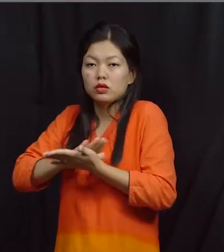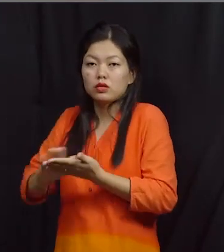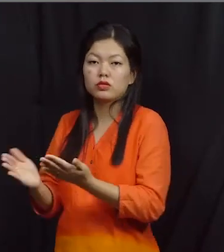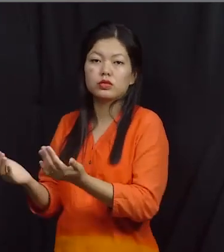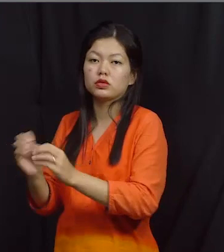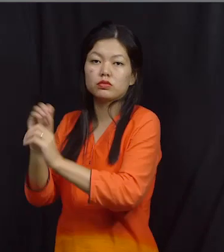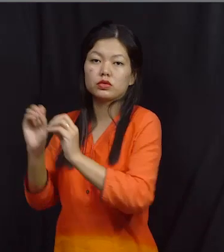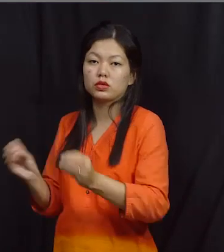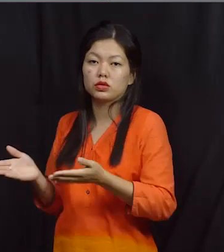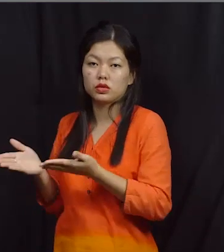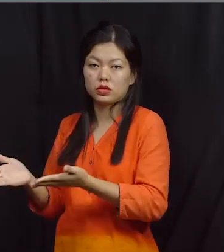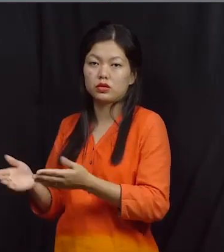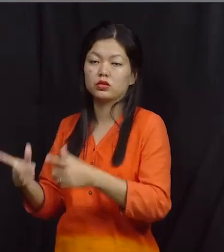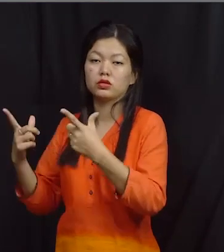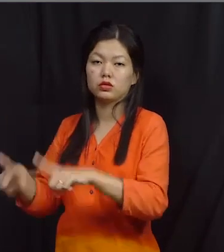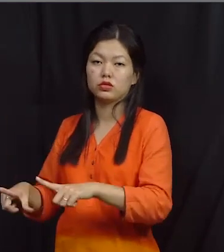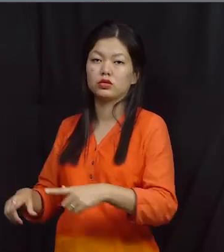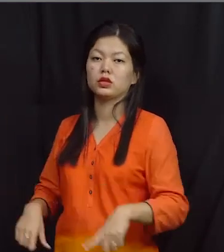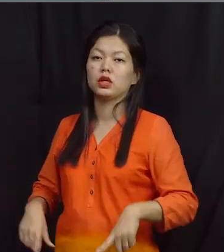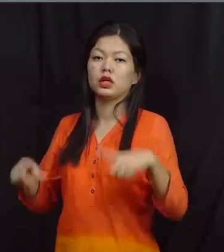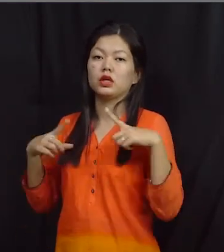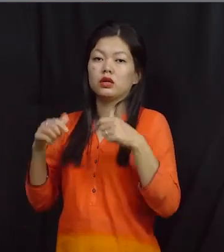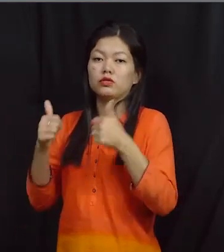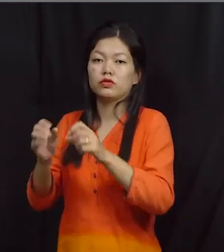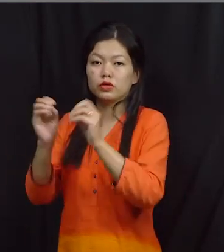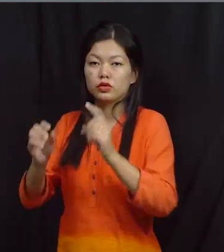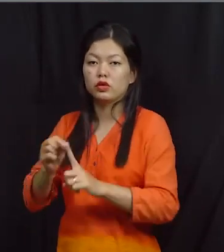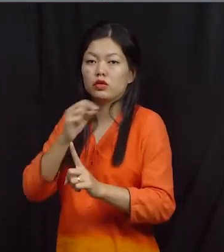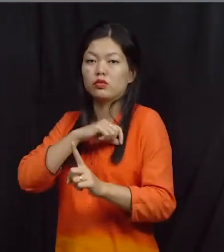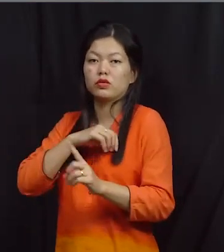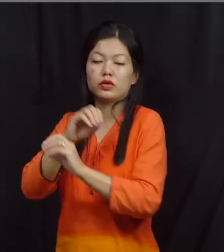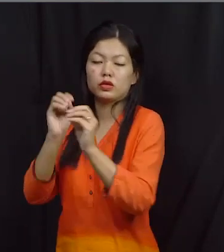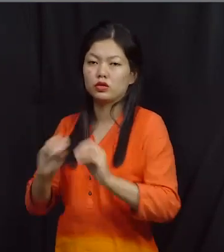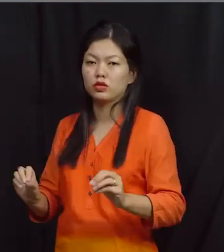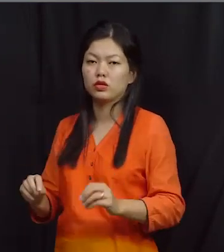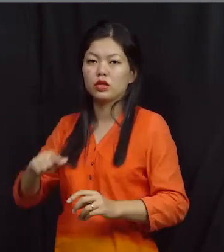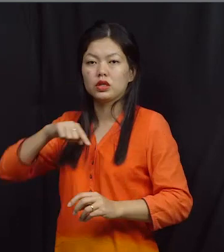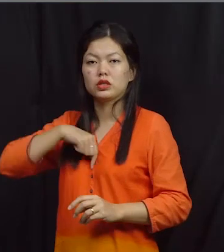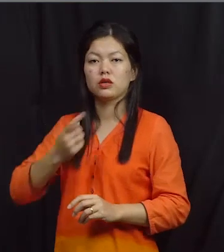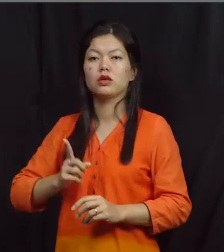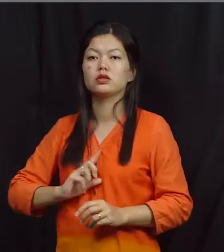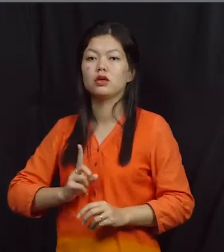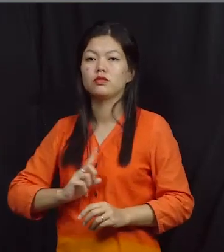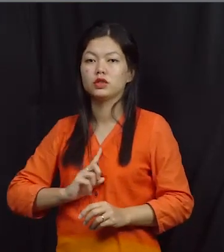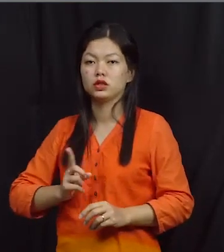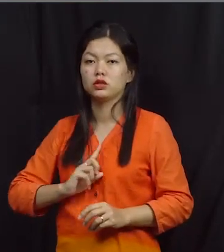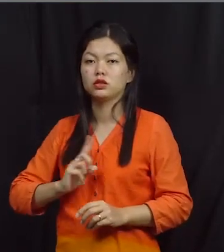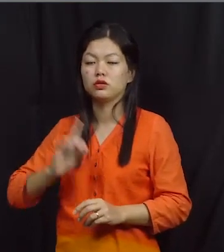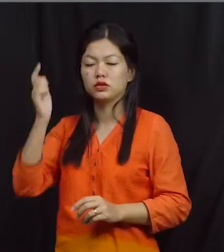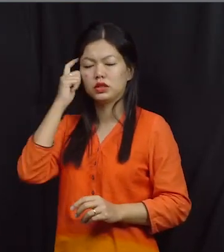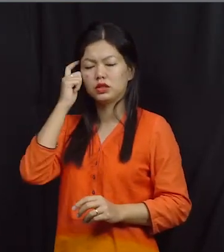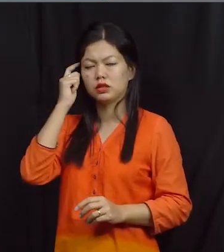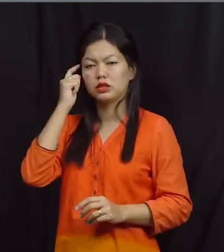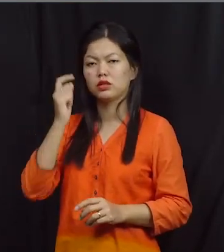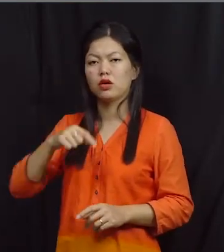an educated mind must be able to think about the disadvantage also, so that he will not commit